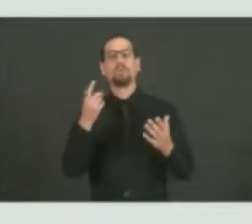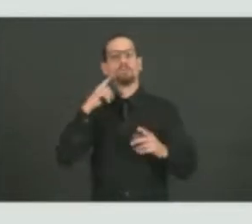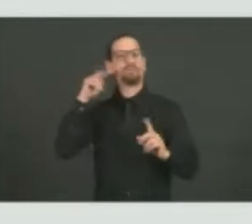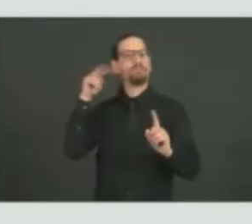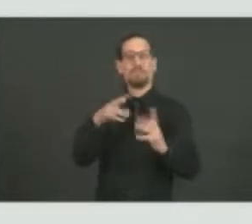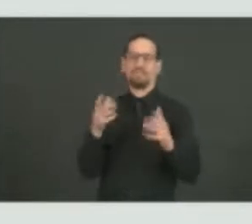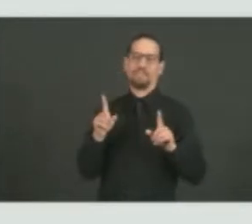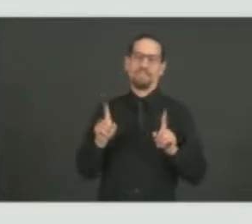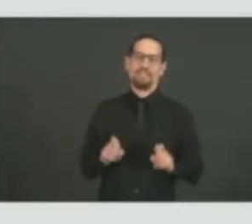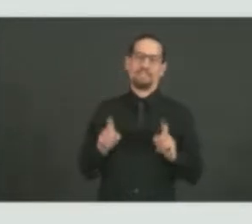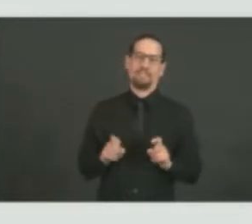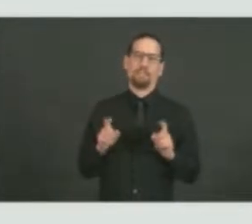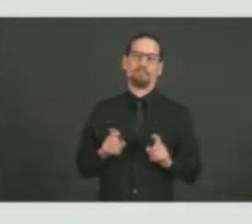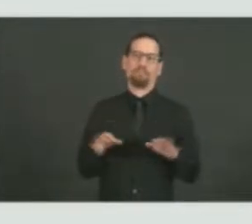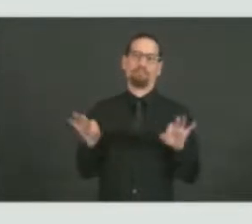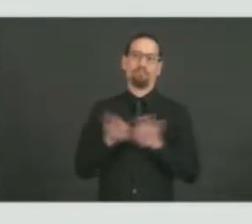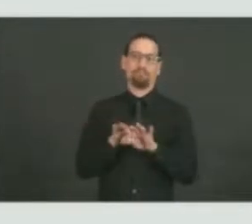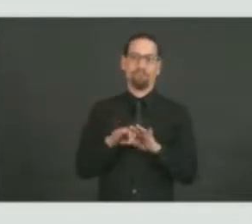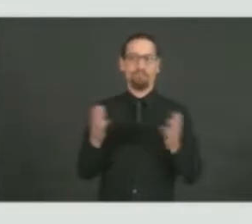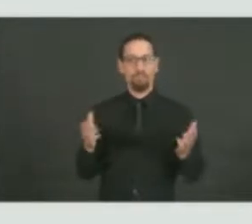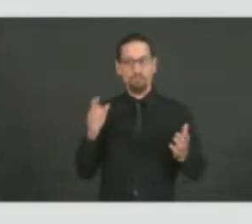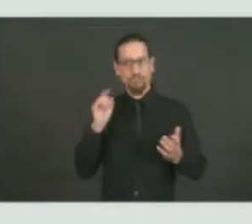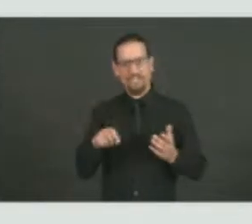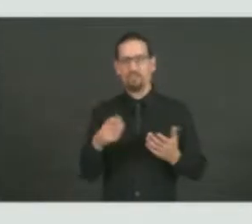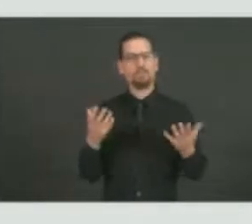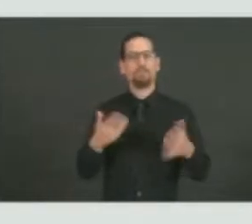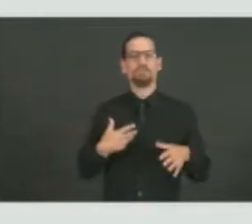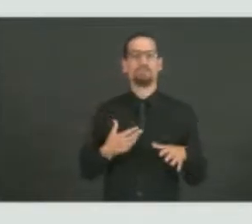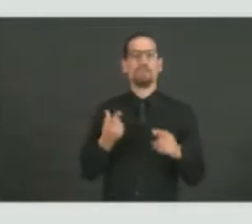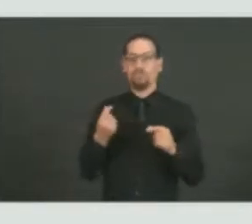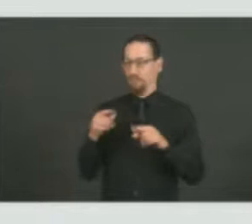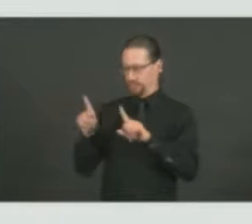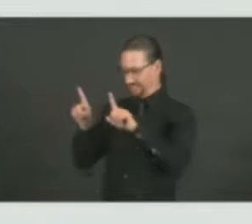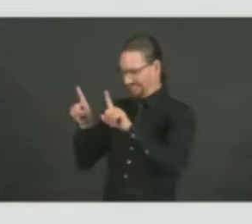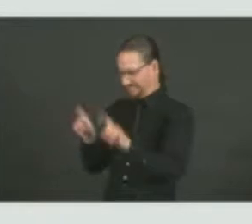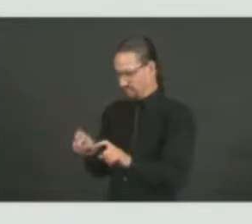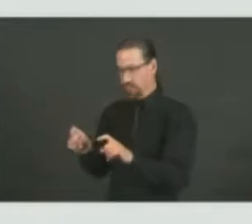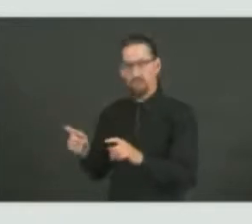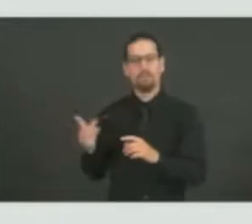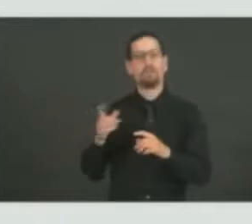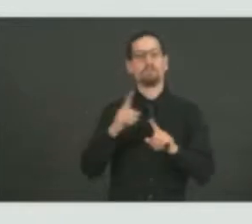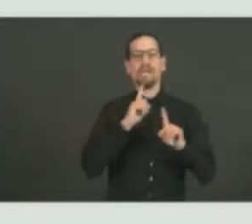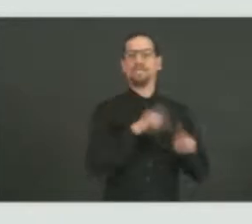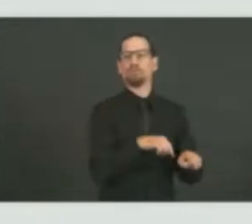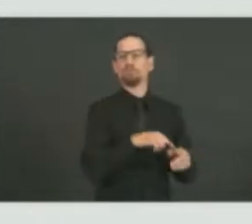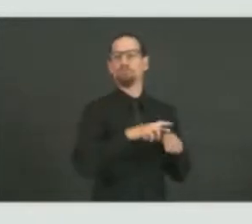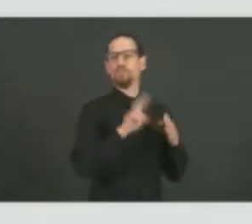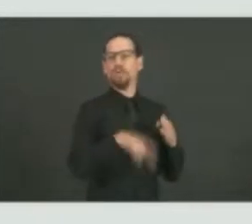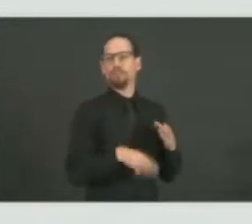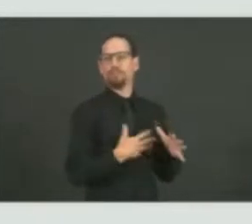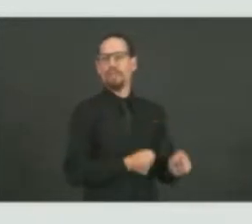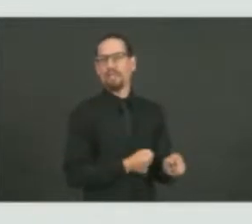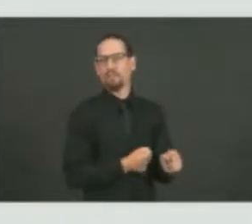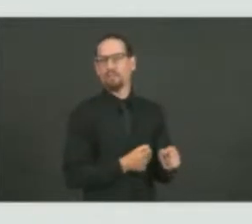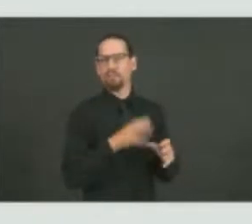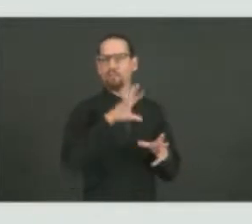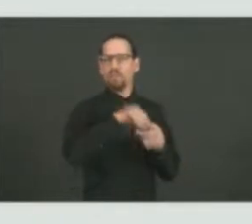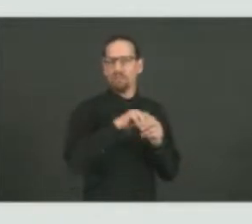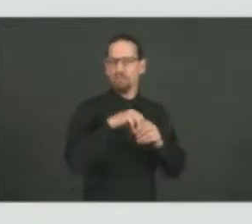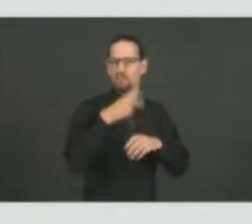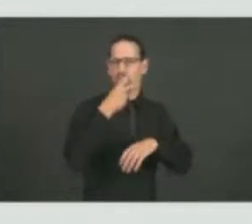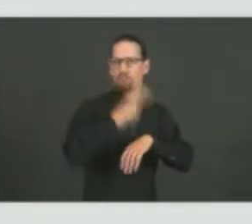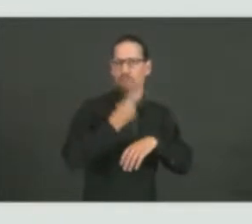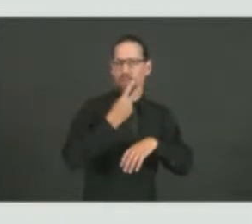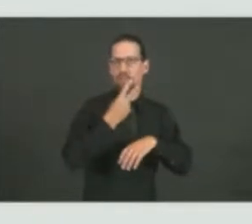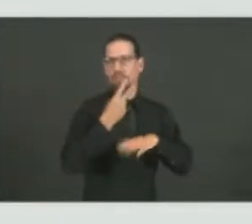have rapid turnaround of test results in every school if we're going to be able to safely reopen schools to primarily in-person